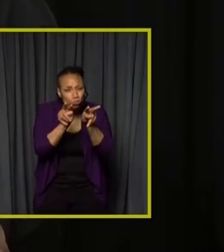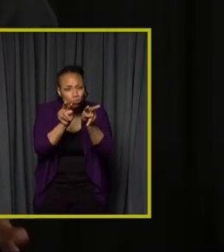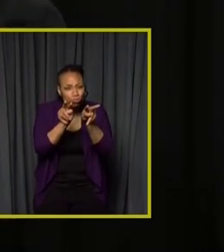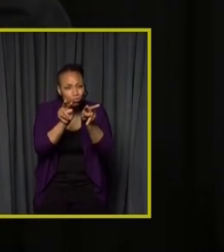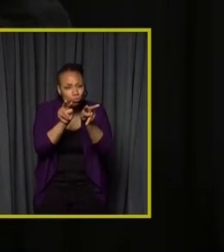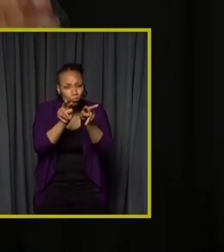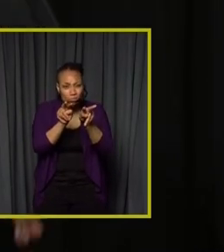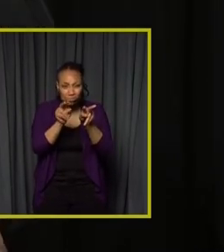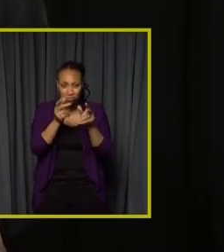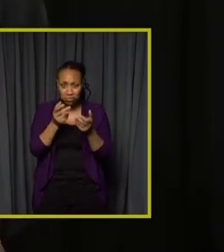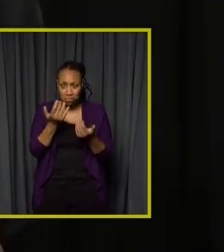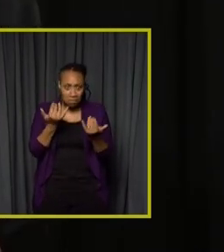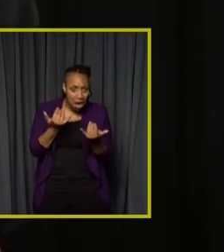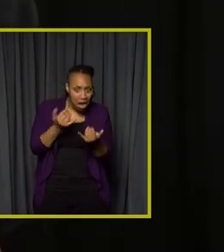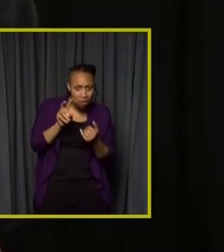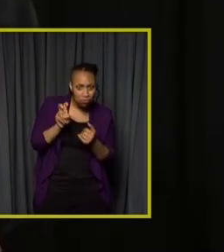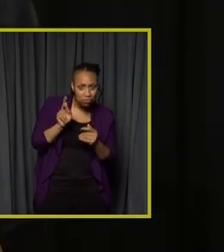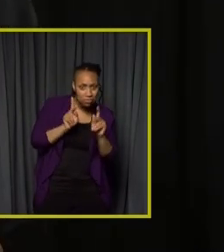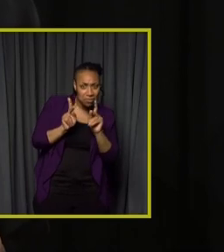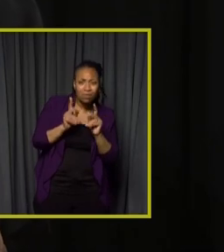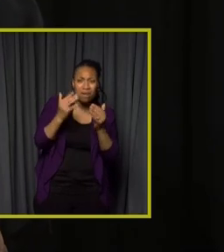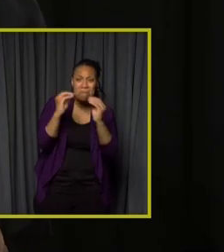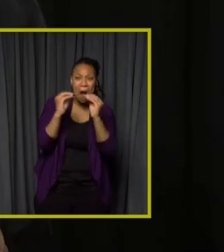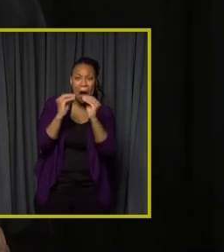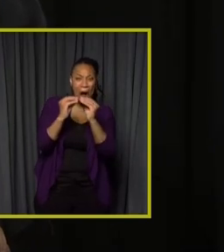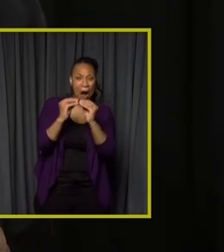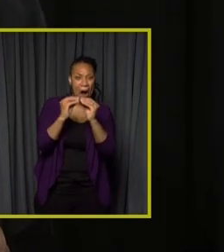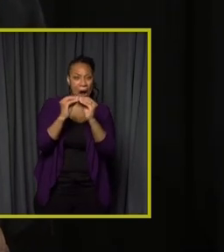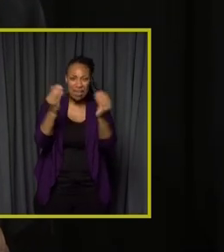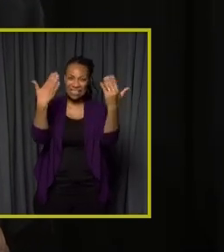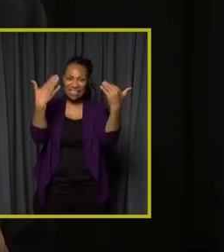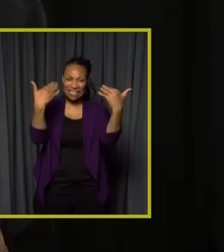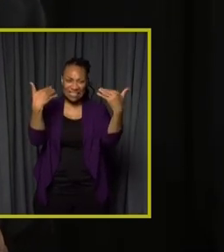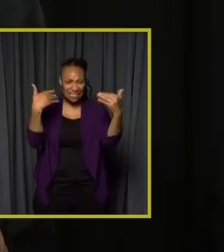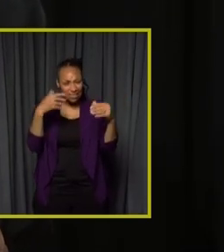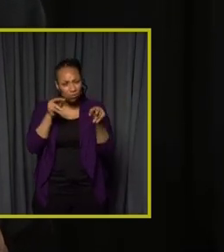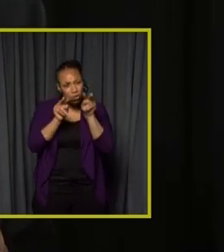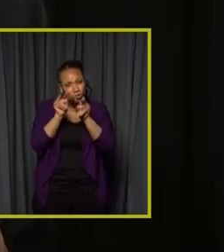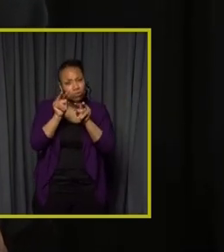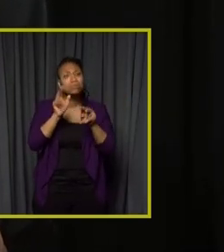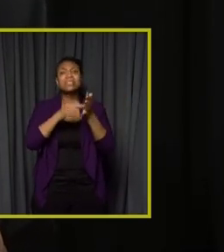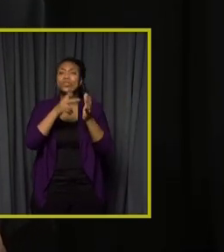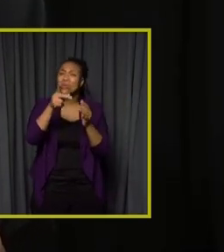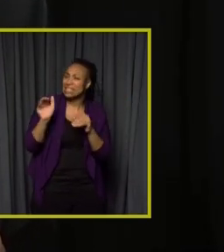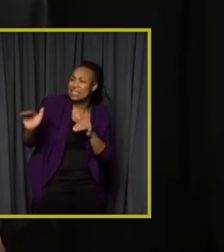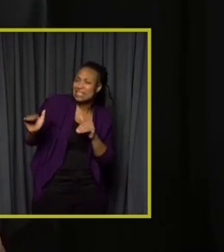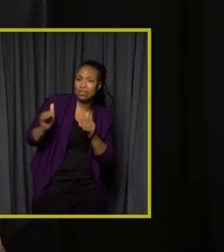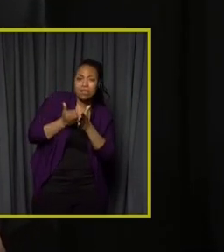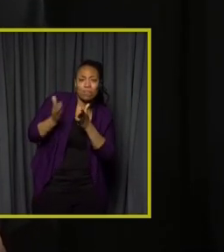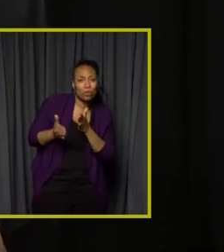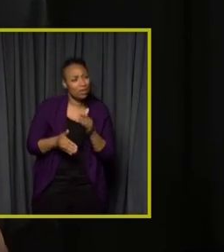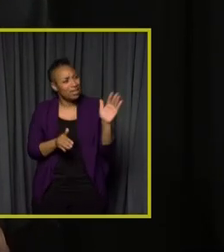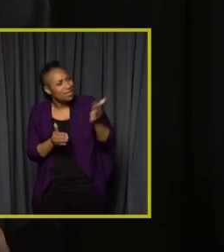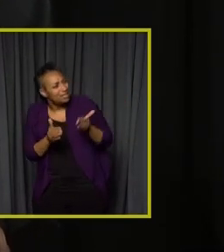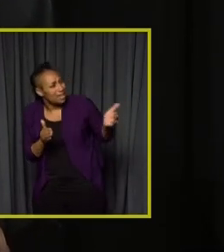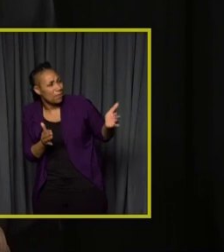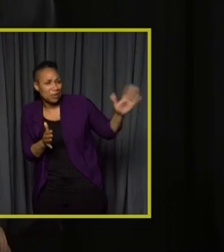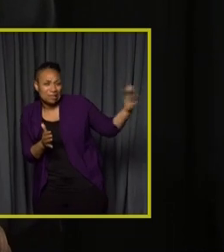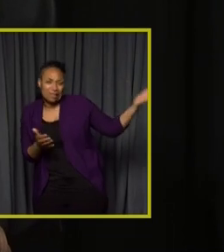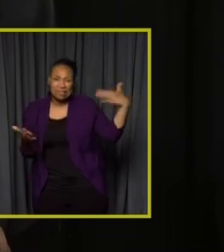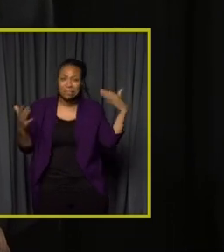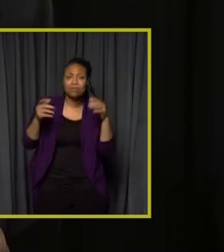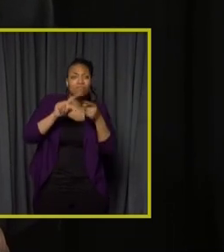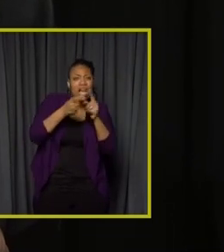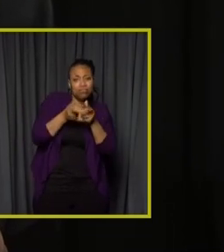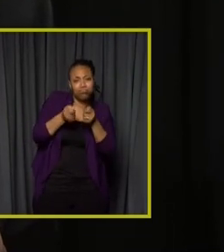people, plus 150,000 people who RSVP'd. Go get somebody else and join them, because we believe if you see